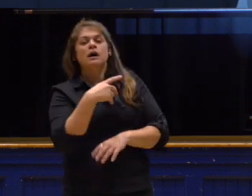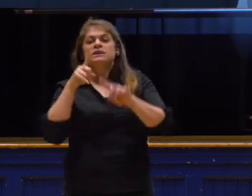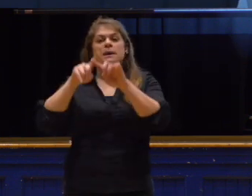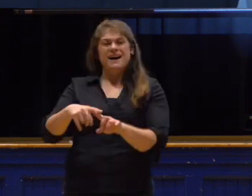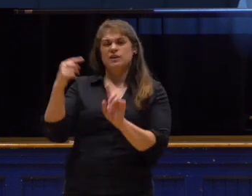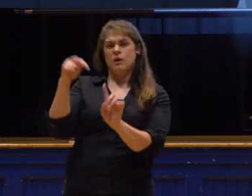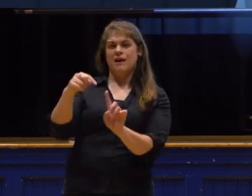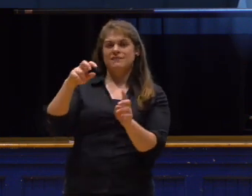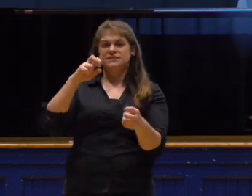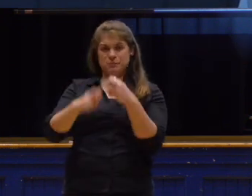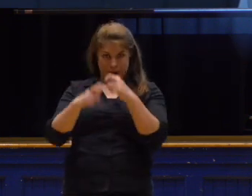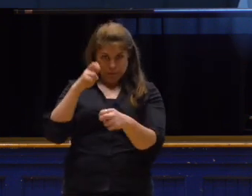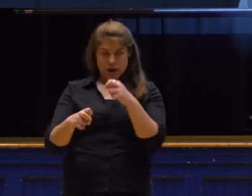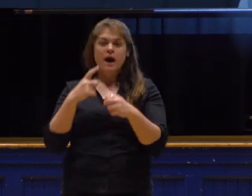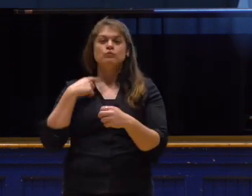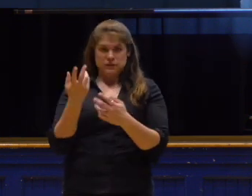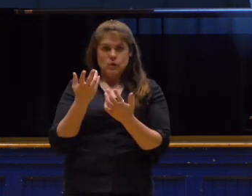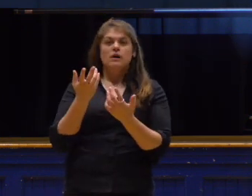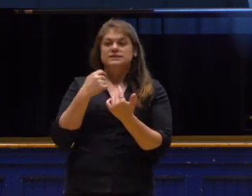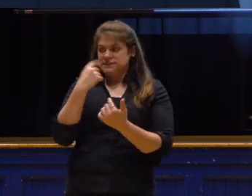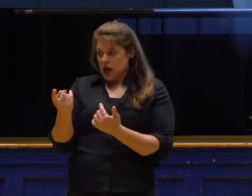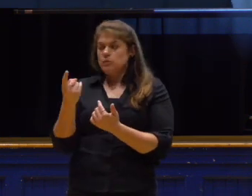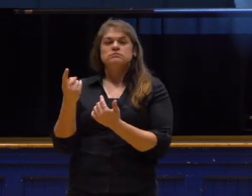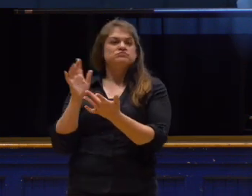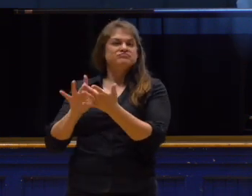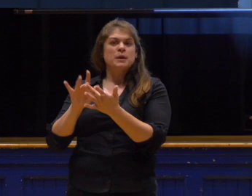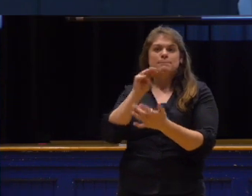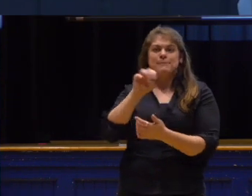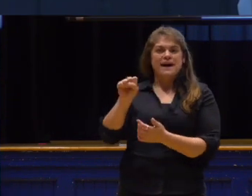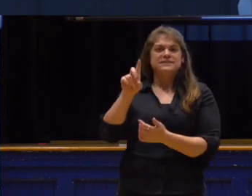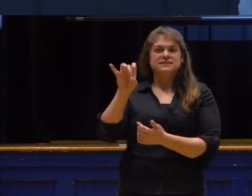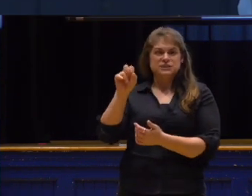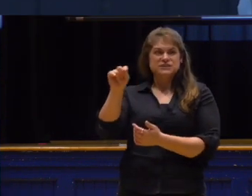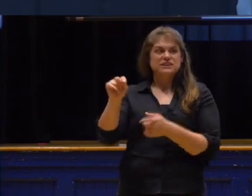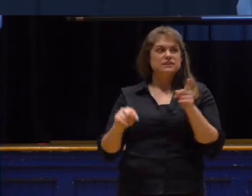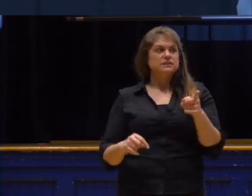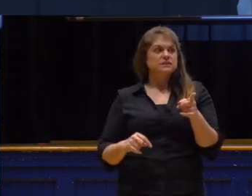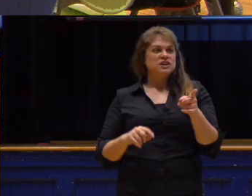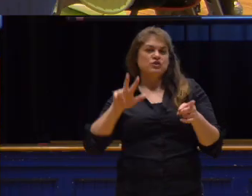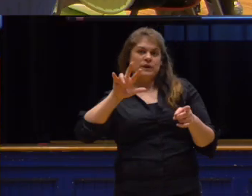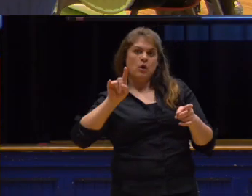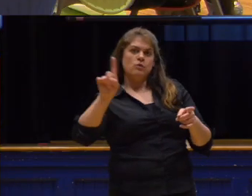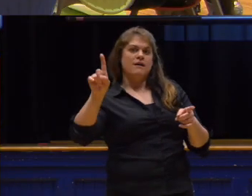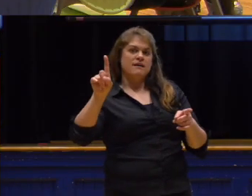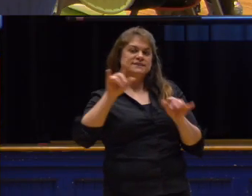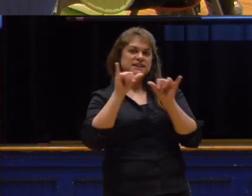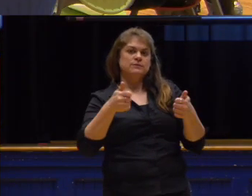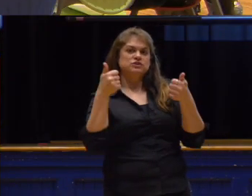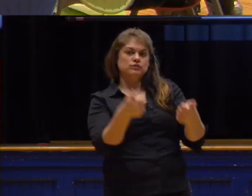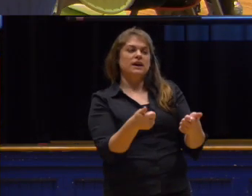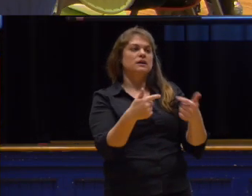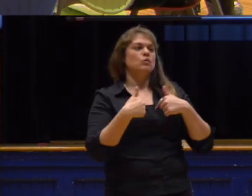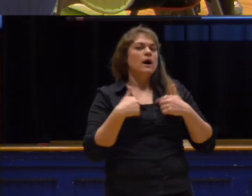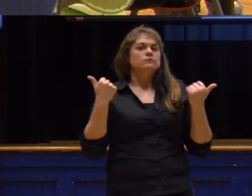And depending upon what the item is, we then will direct them to MassDOT, or it might be a city claim. And that's, the 311 is a great system, Yeah. Chris.